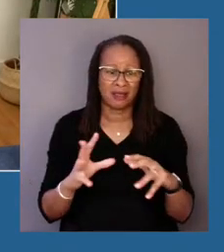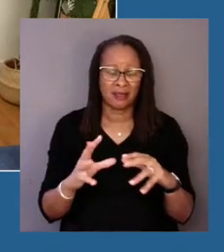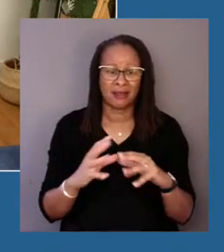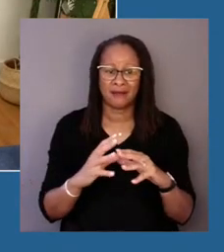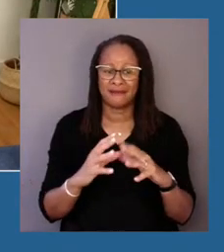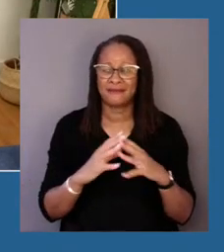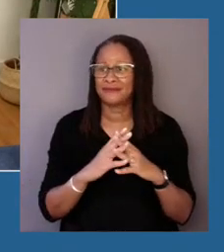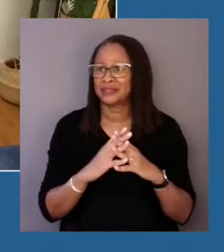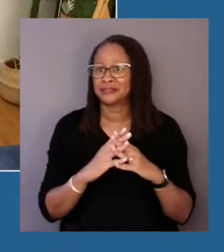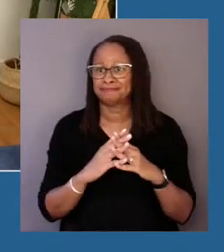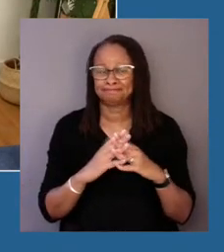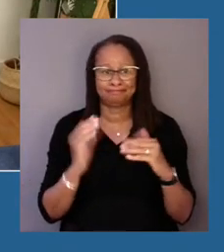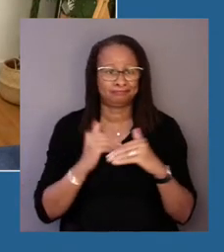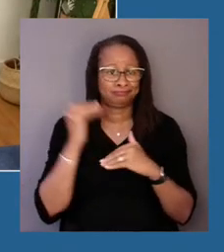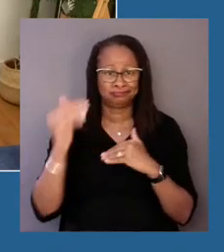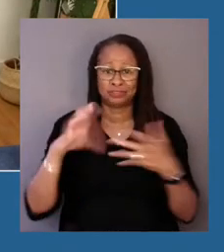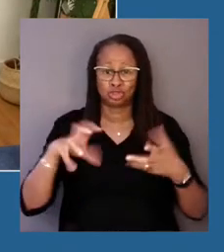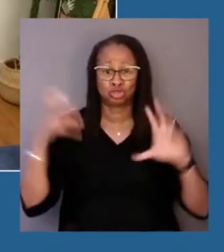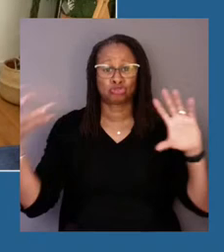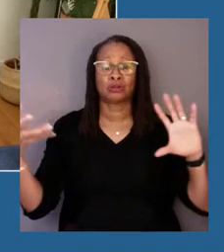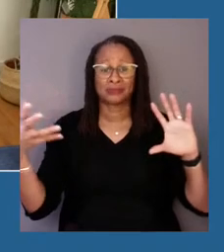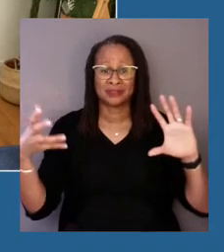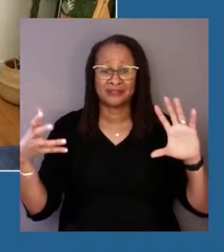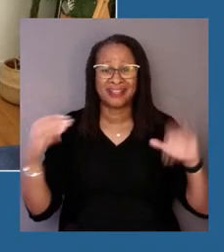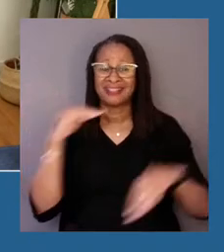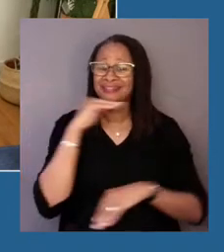destructive, dishonest practices,